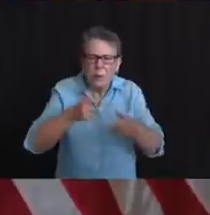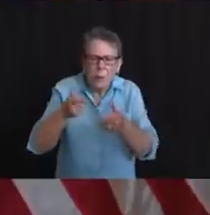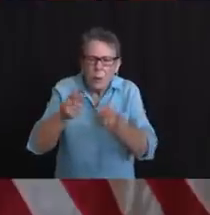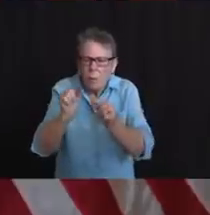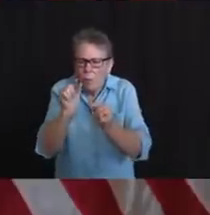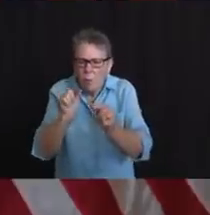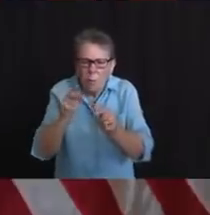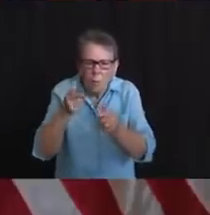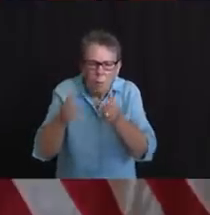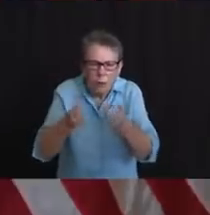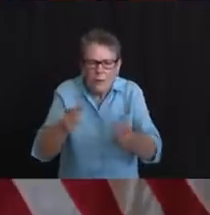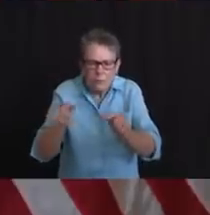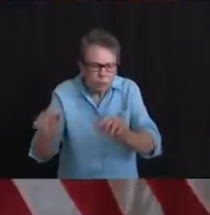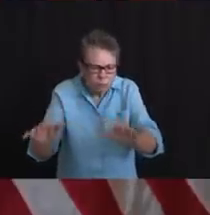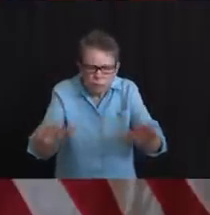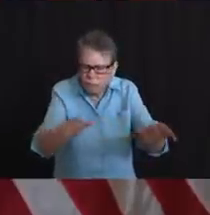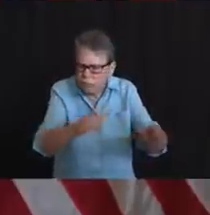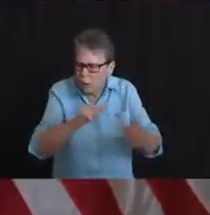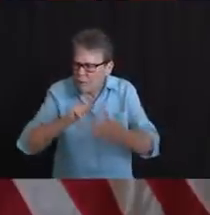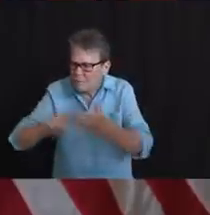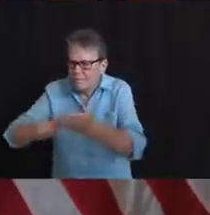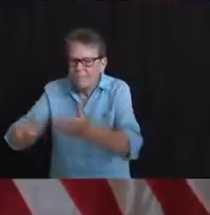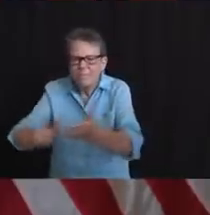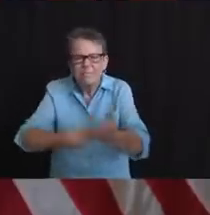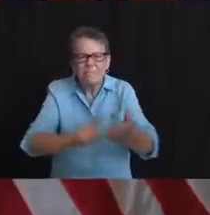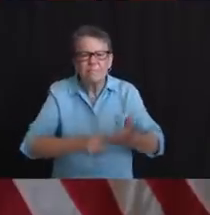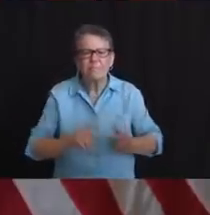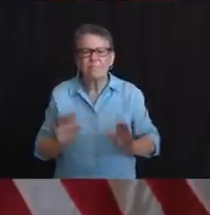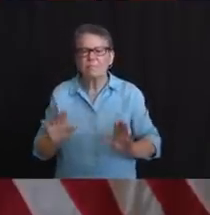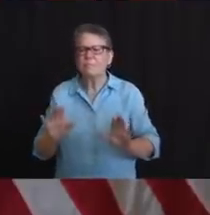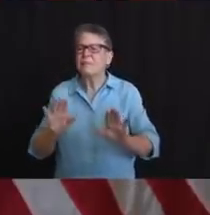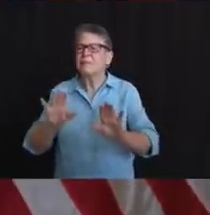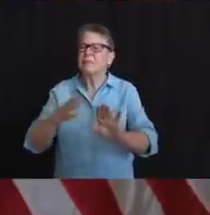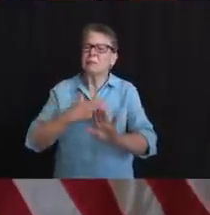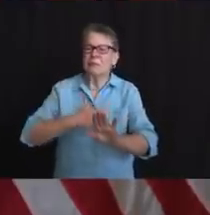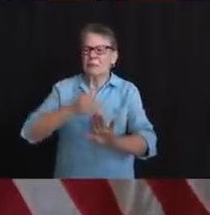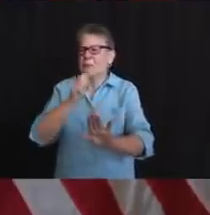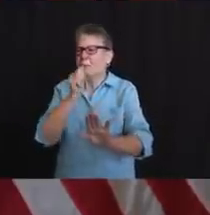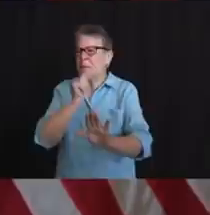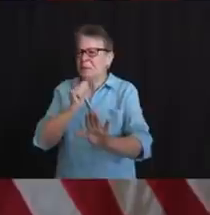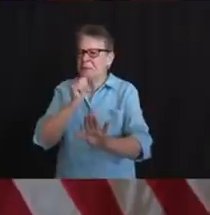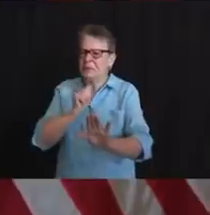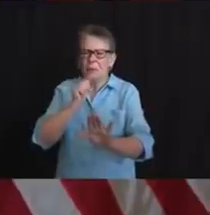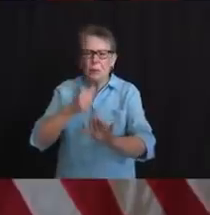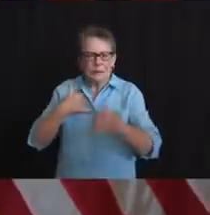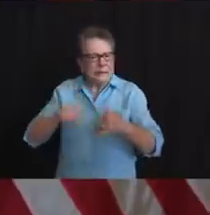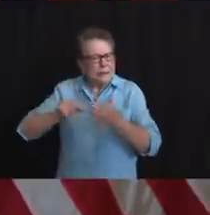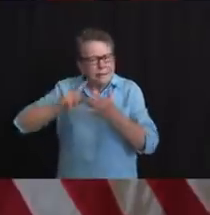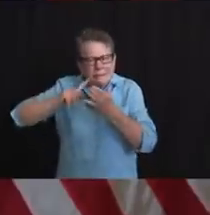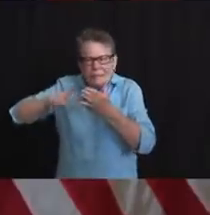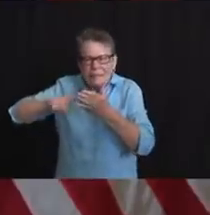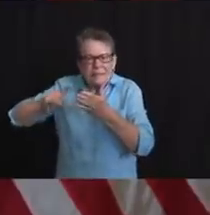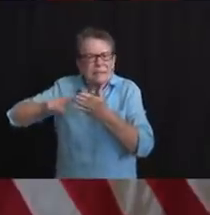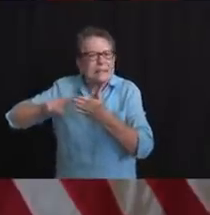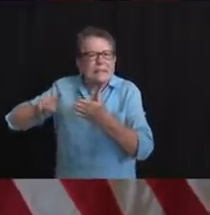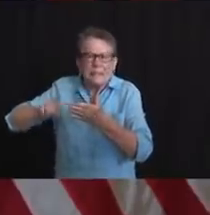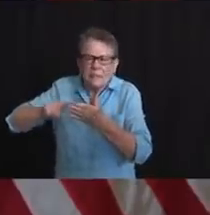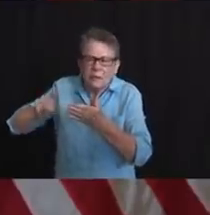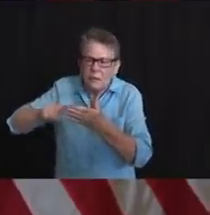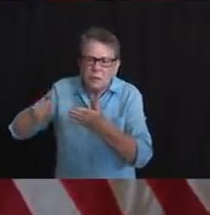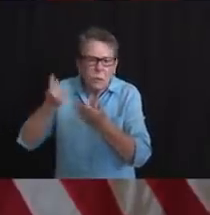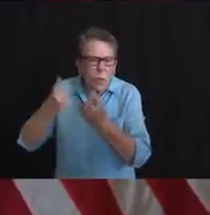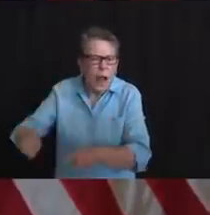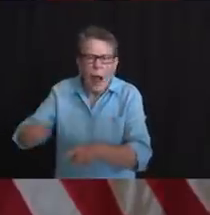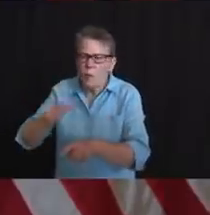just ask everybody to bear with us as this investigation is ongoing and unfolds. And I'm certain that more arrests